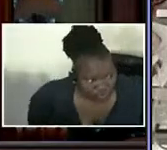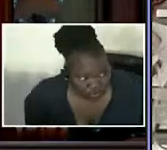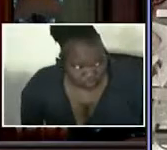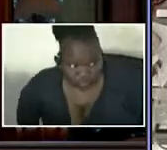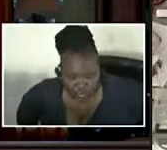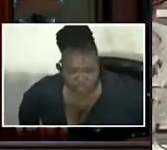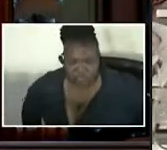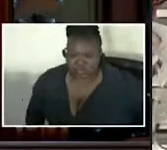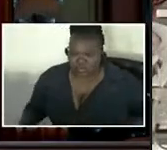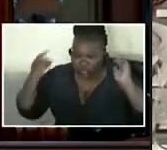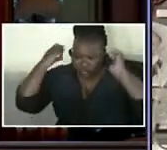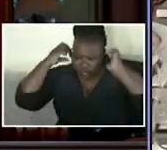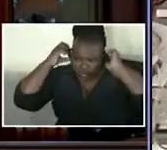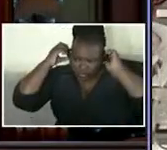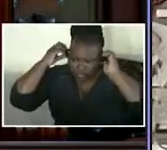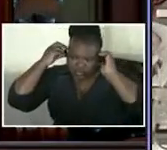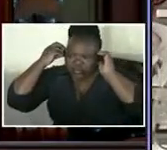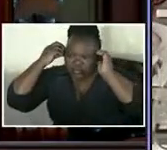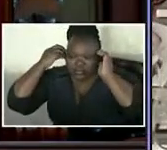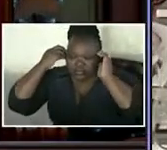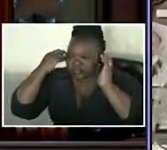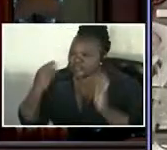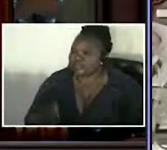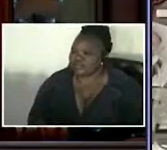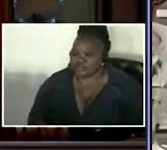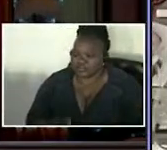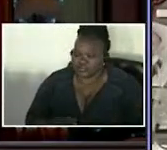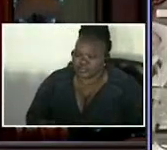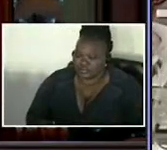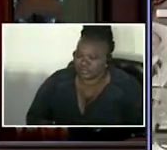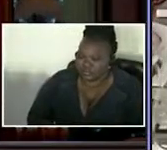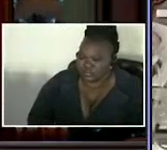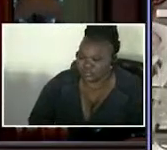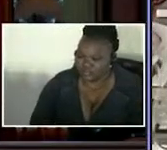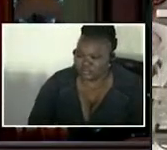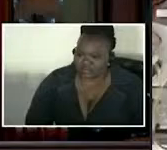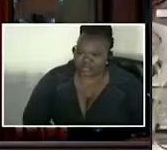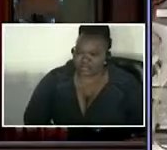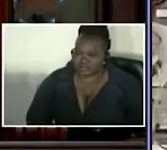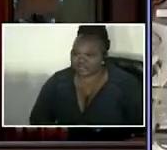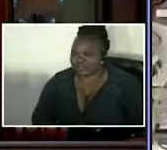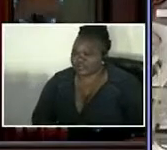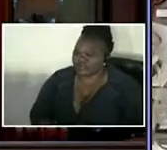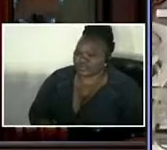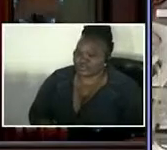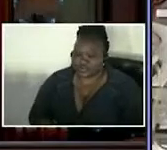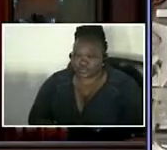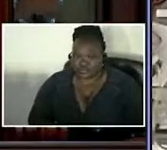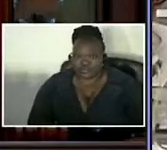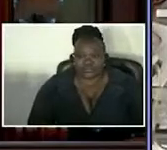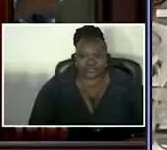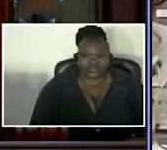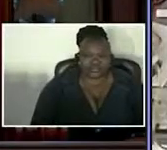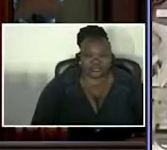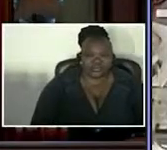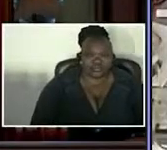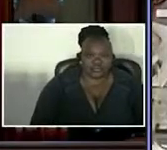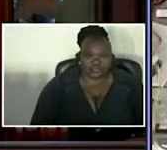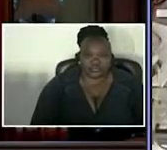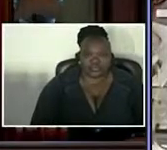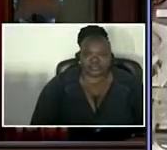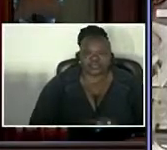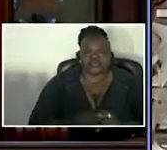front and this is honorable as takura's fancy honorable taco response is